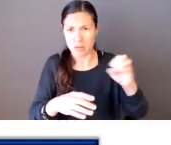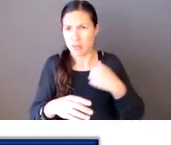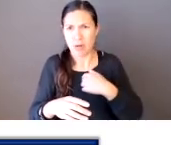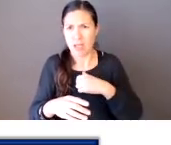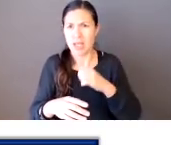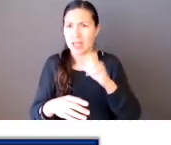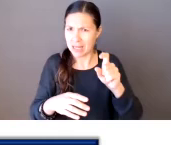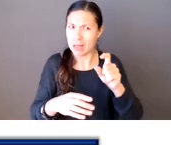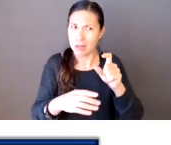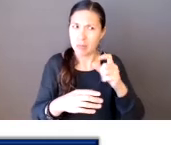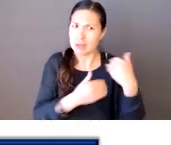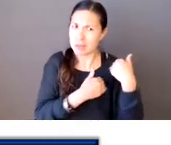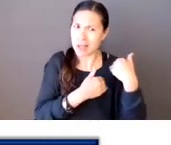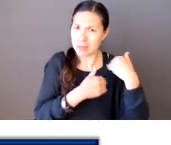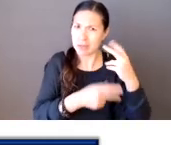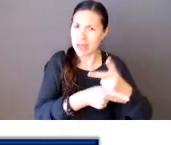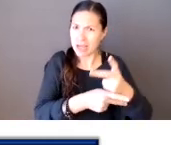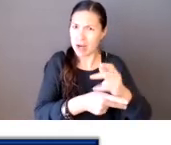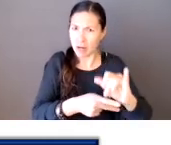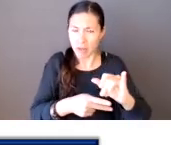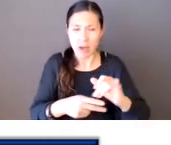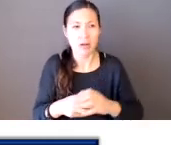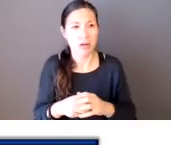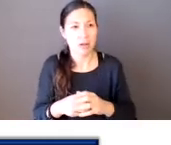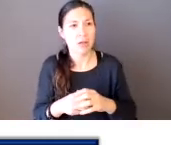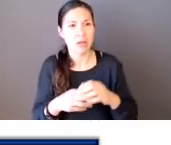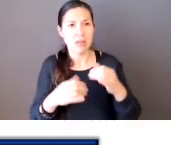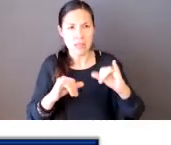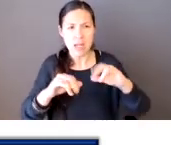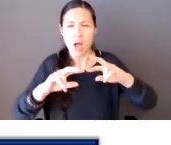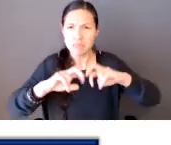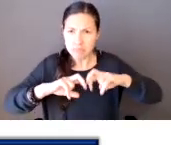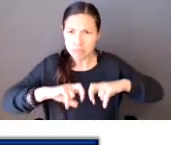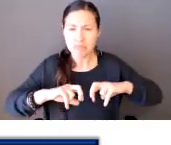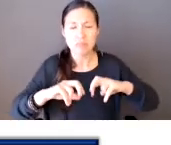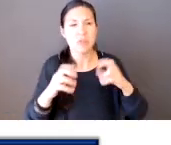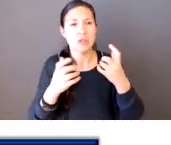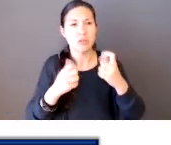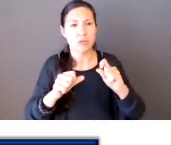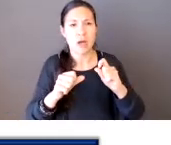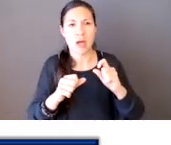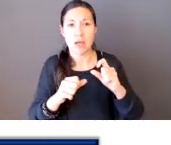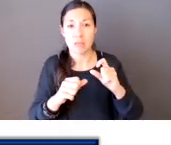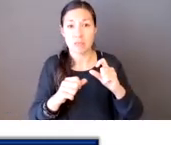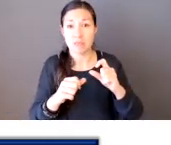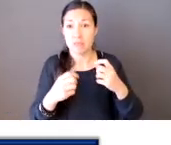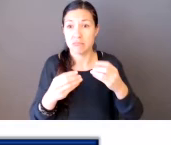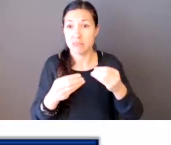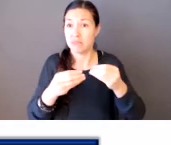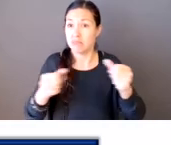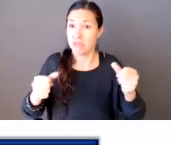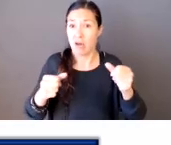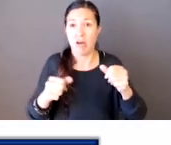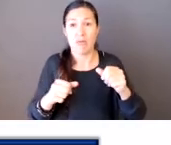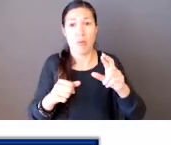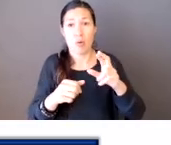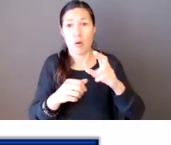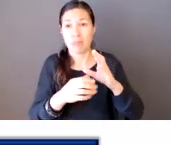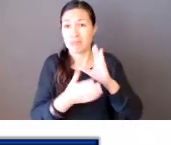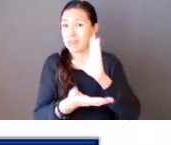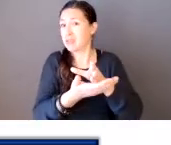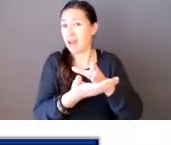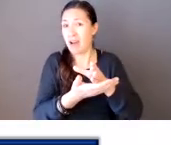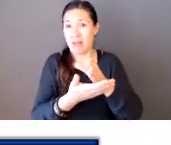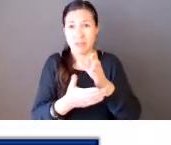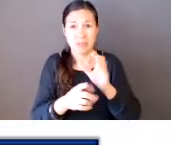still responsible for assessing and trying to remedy and prevent the abusive situation in the community.